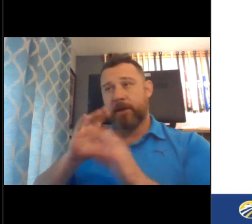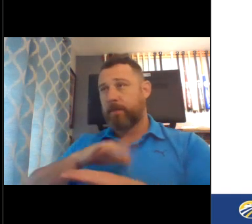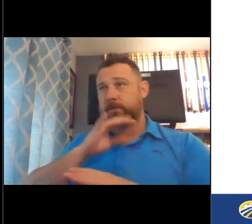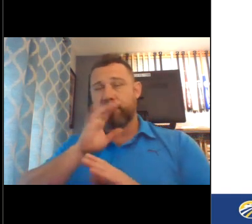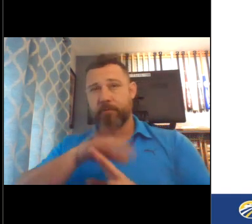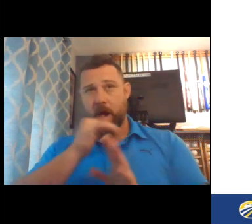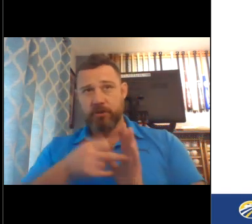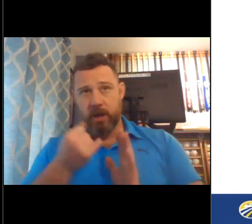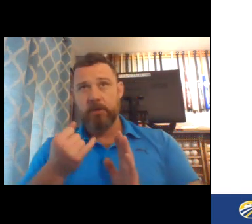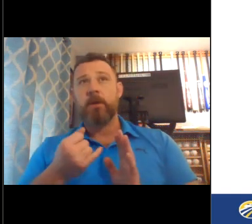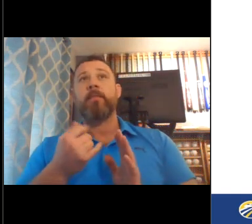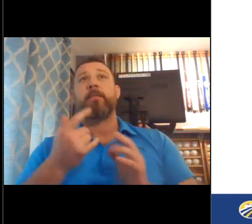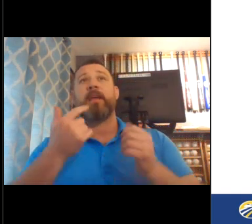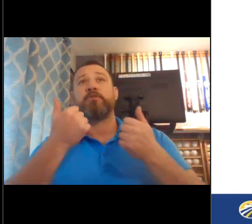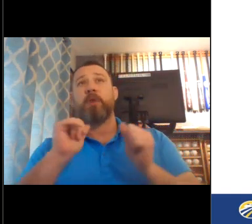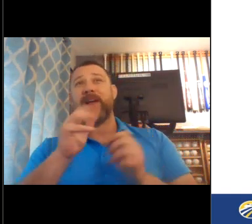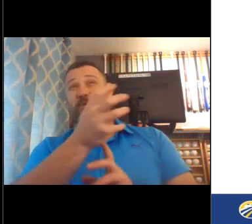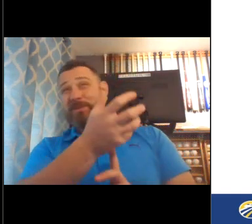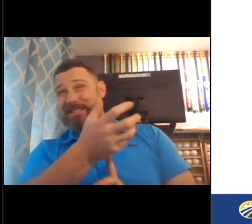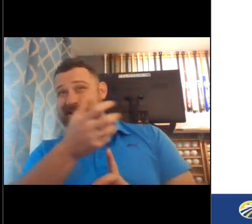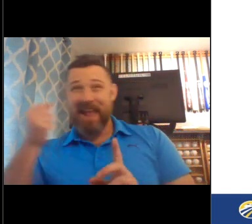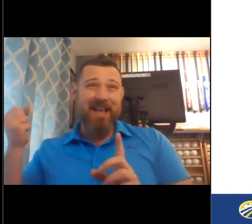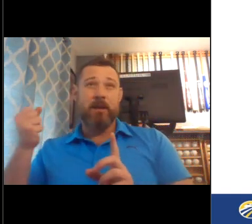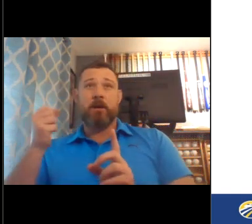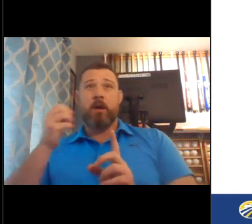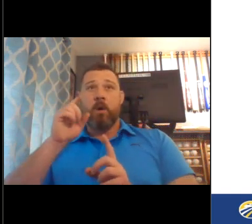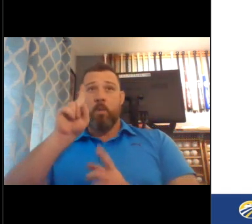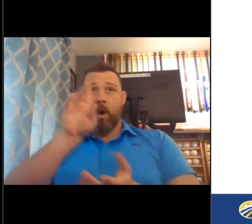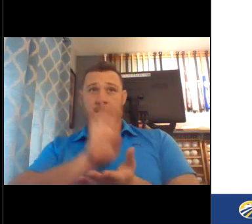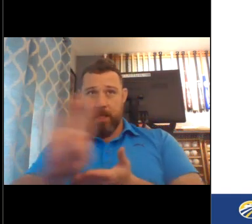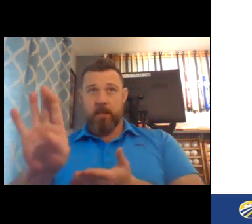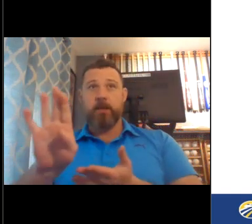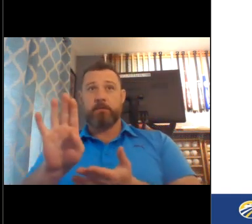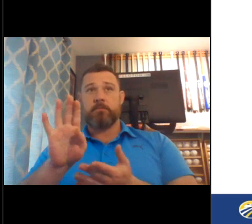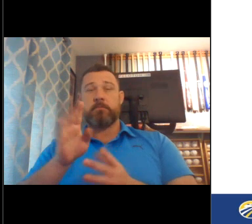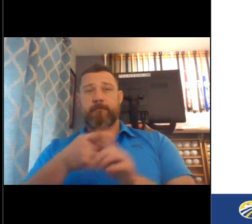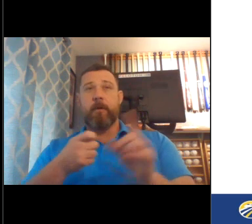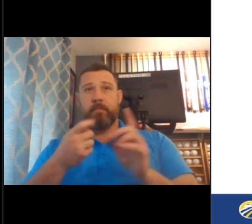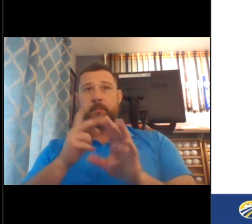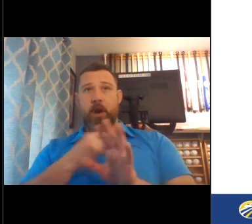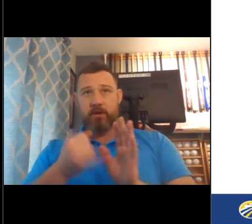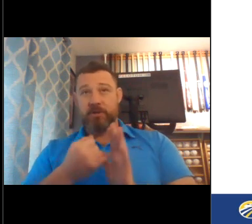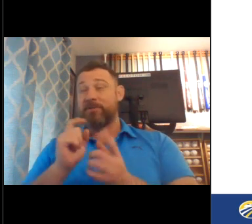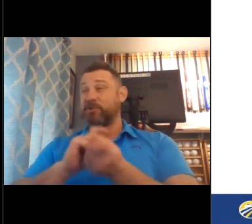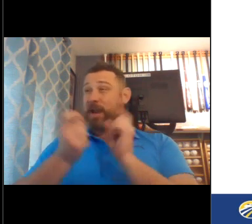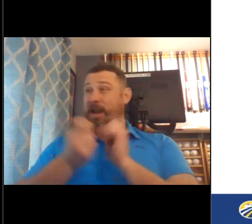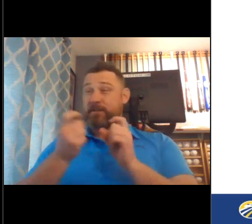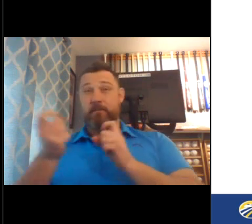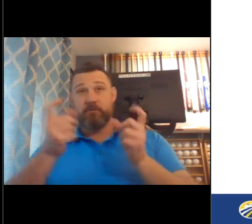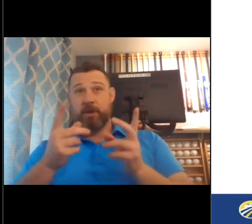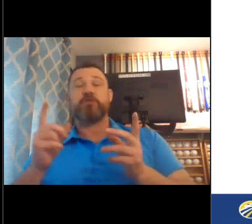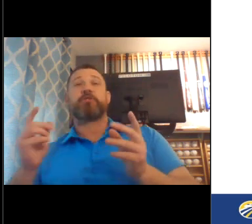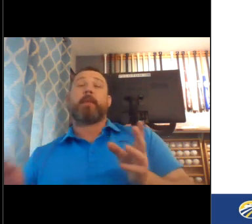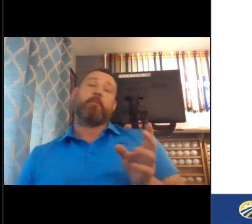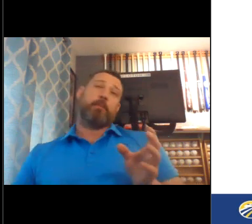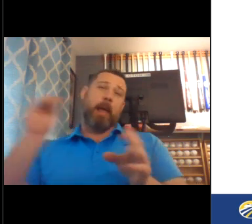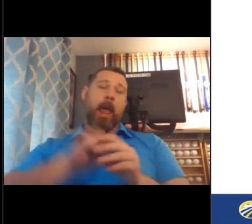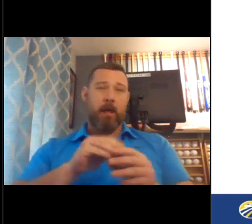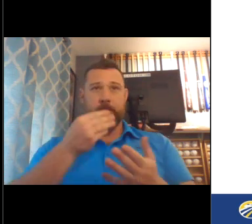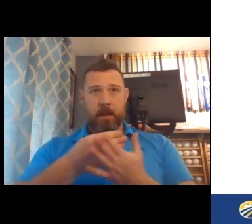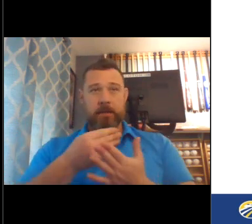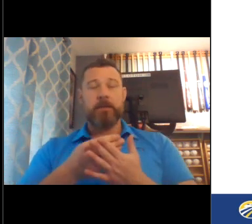And in fact, they tried to take $1 billion away from the project. With the change of administrations, that $1 billion is back. We now have an